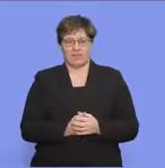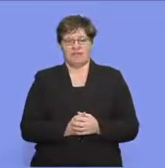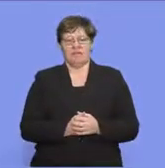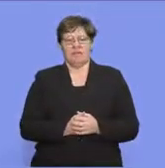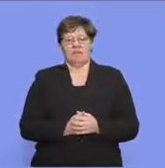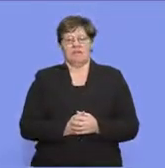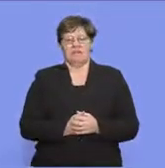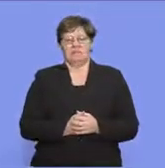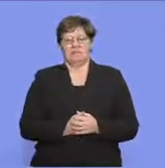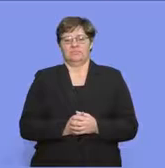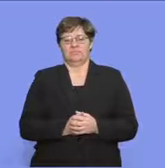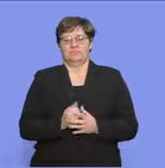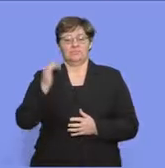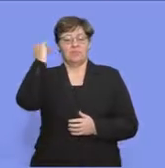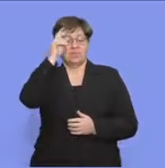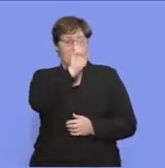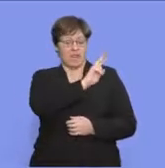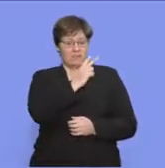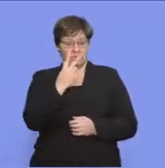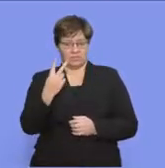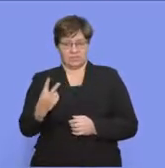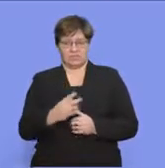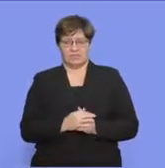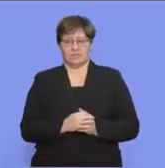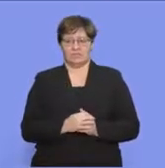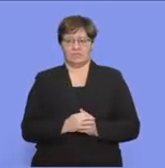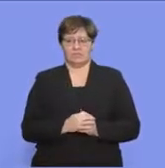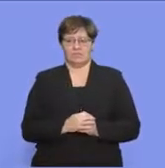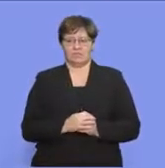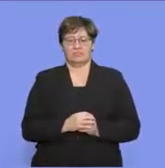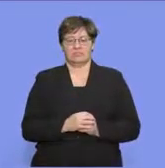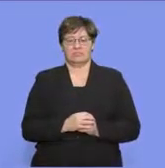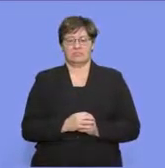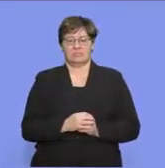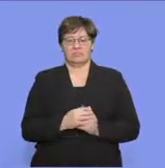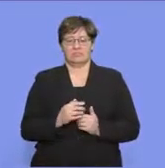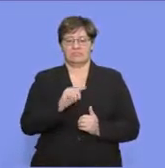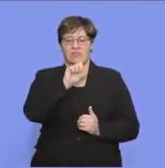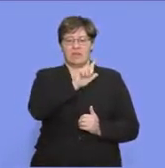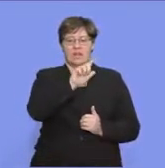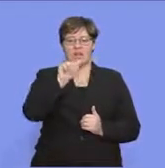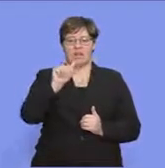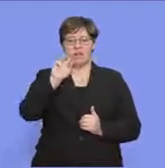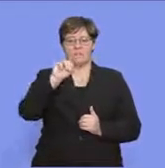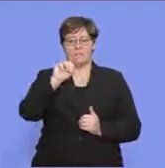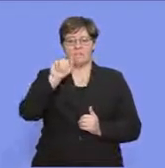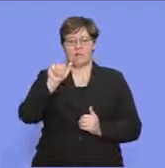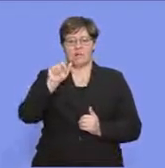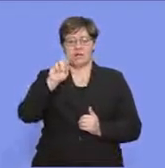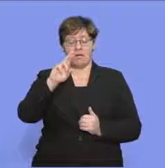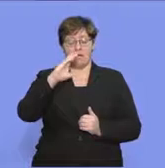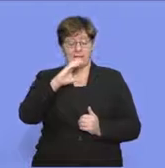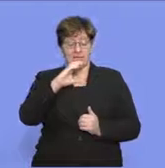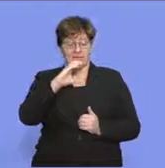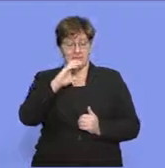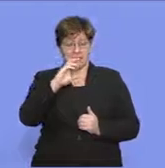topic. So in the theories of evolution, we're going to have a look at Lamarckism. So he was one of the theorists. We're